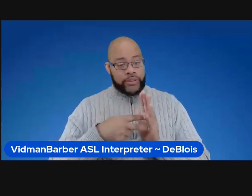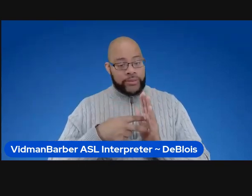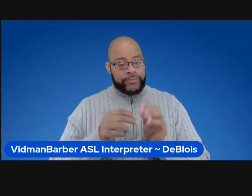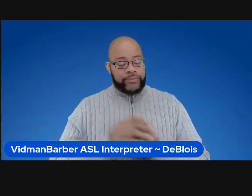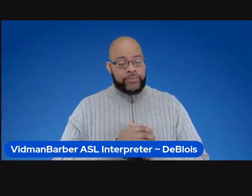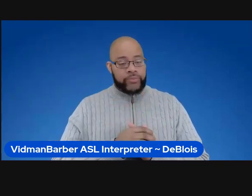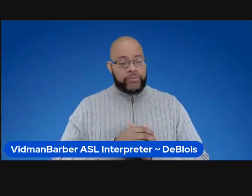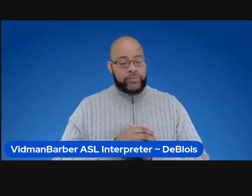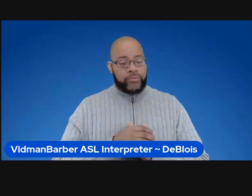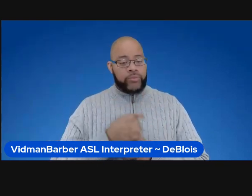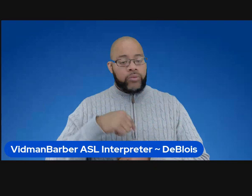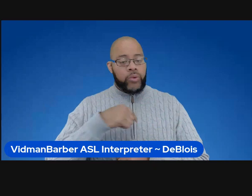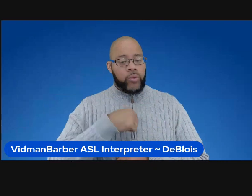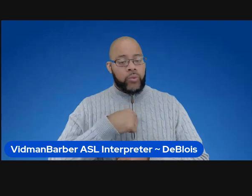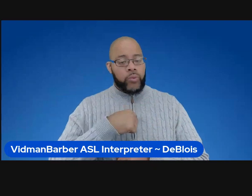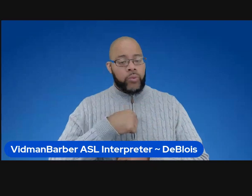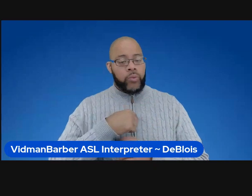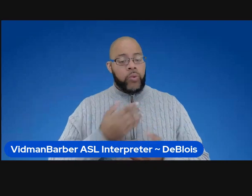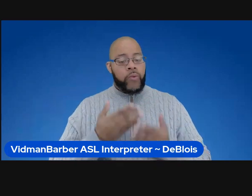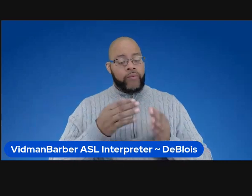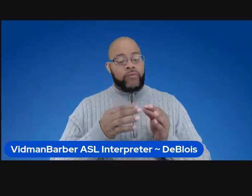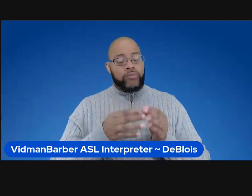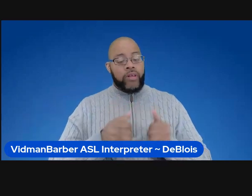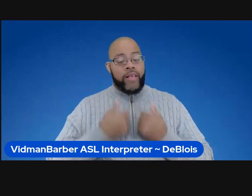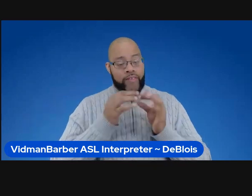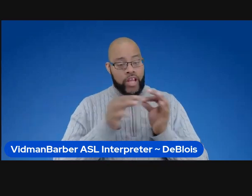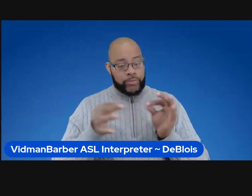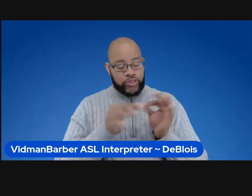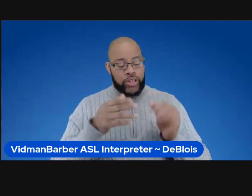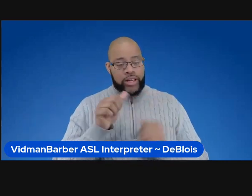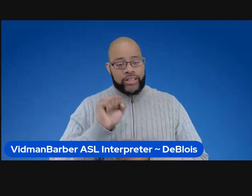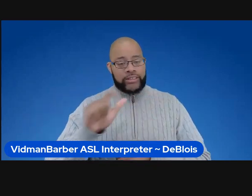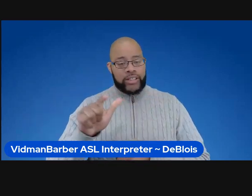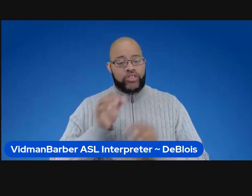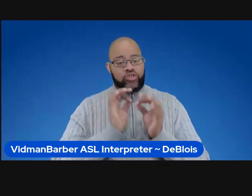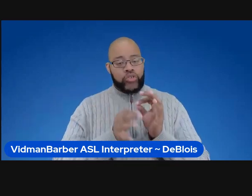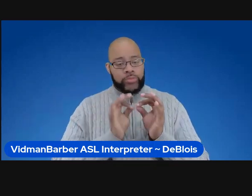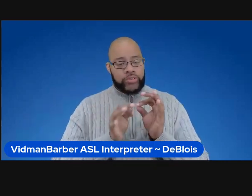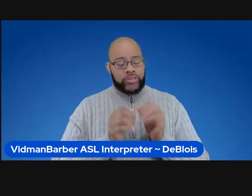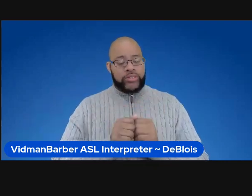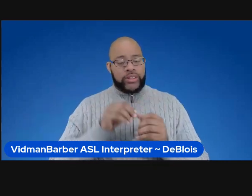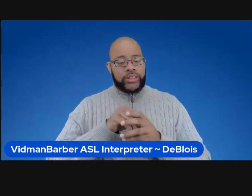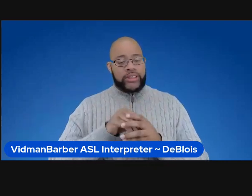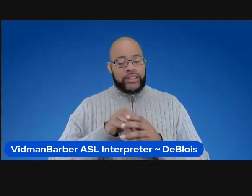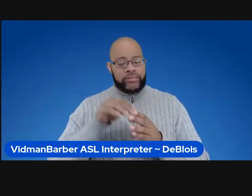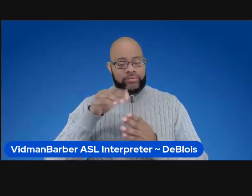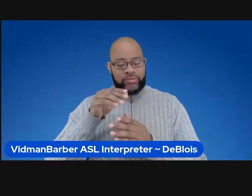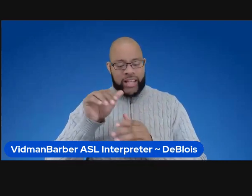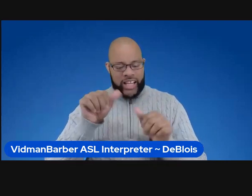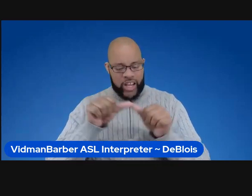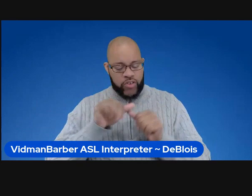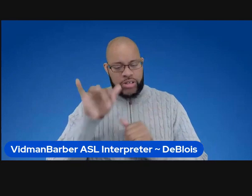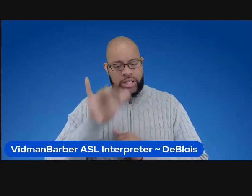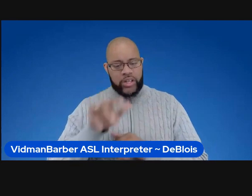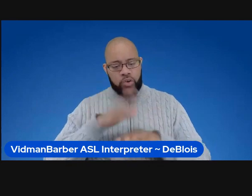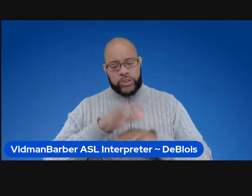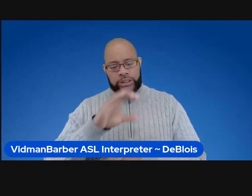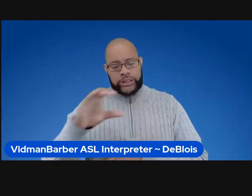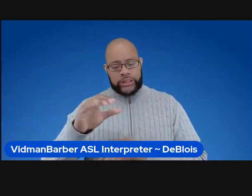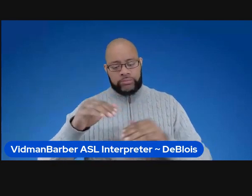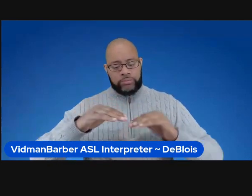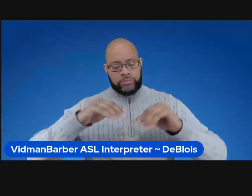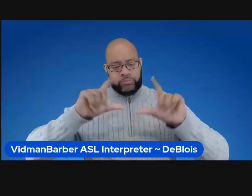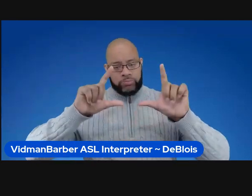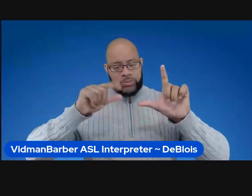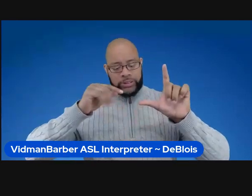would have live captions and ASL interpreters during the section. You click on the CC at the bottom of the